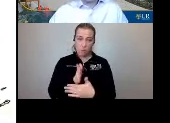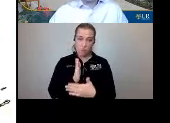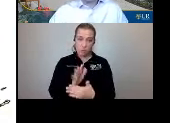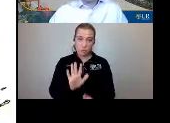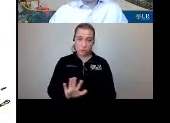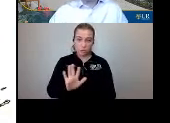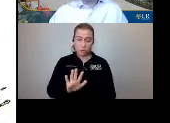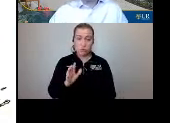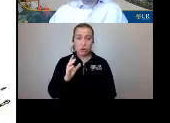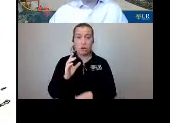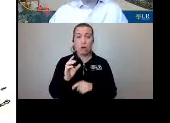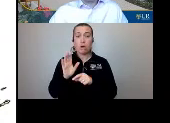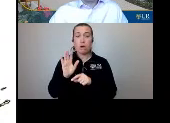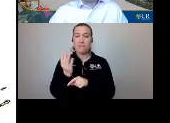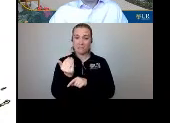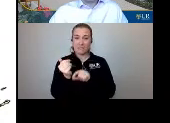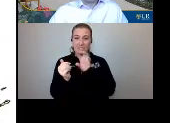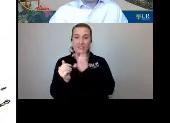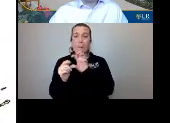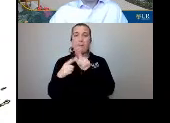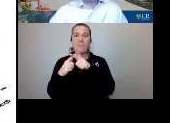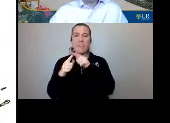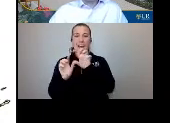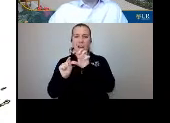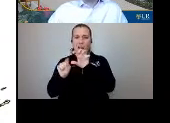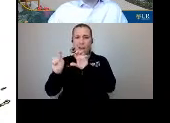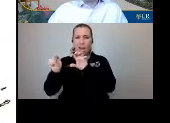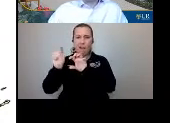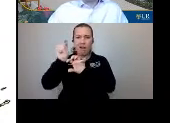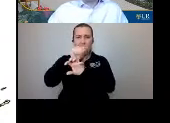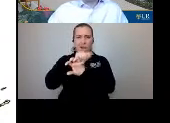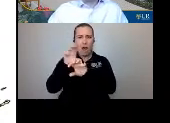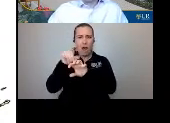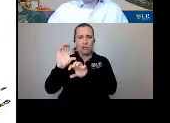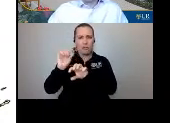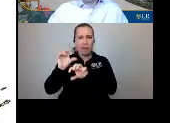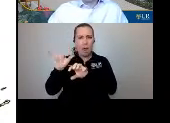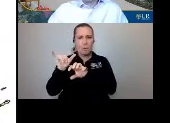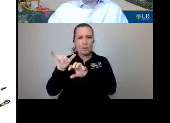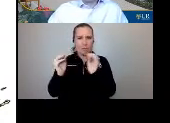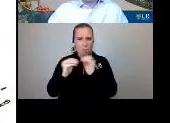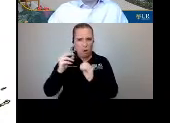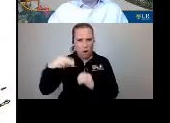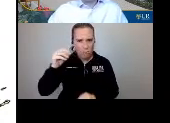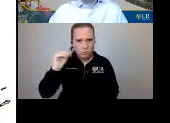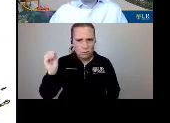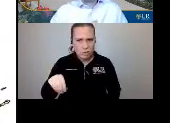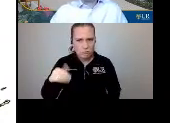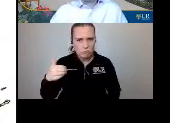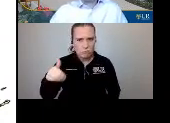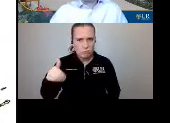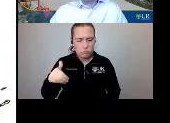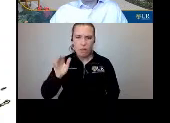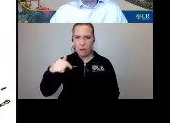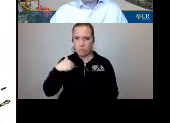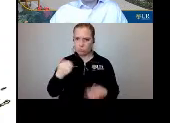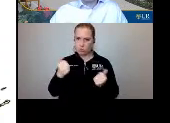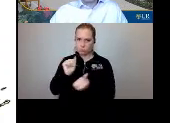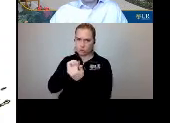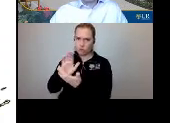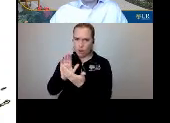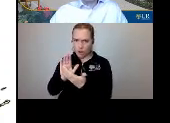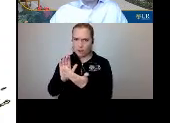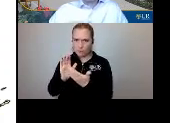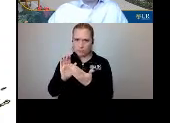of surrounding counties where the rates are significantly higher. And that's one area where we're trying to address the disparities